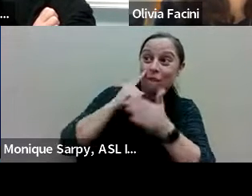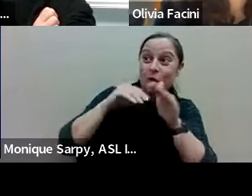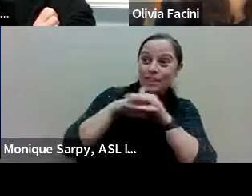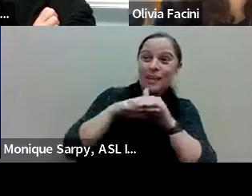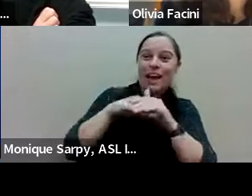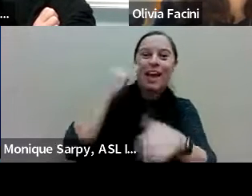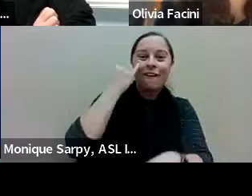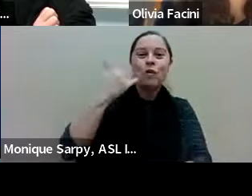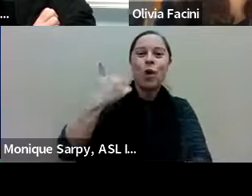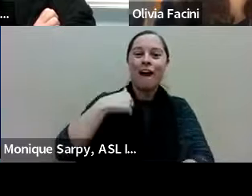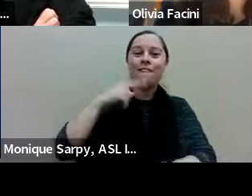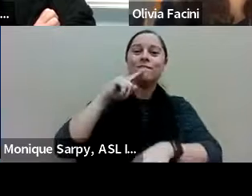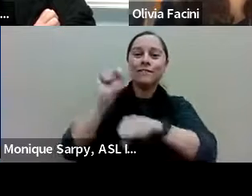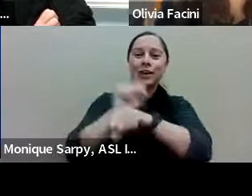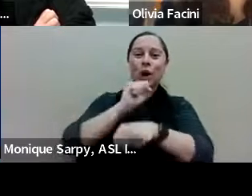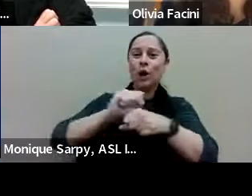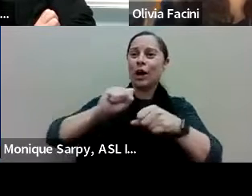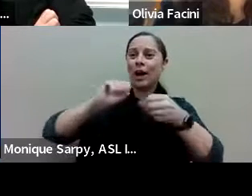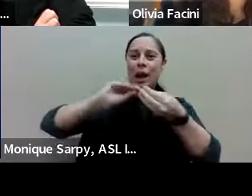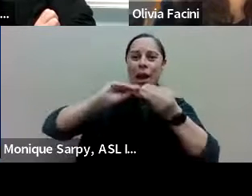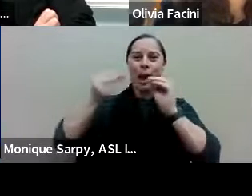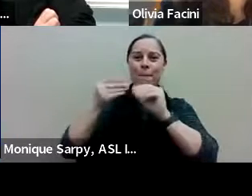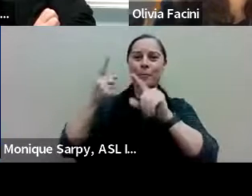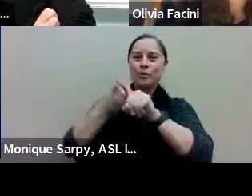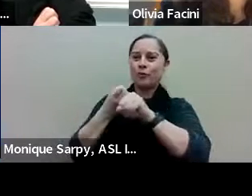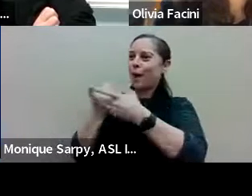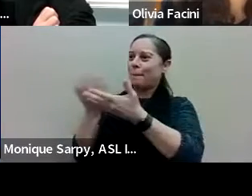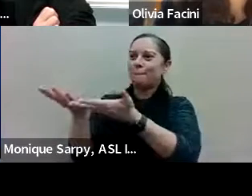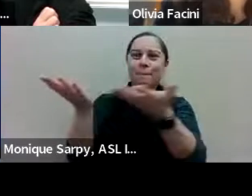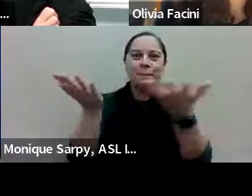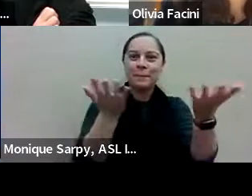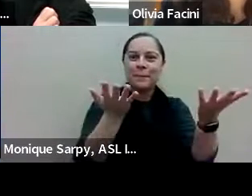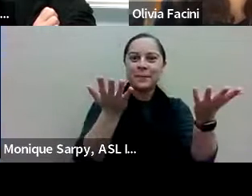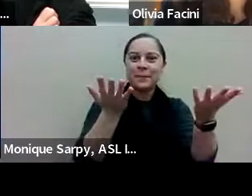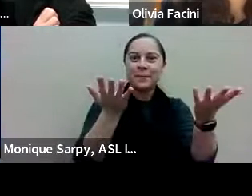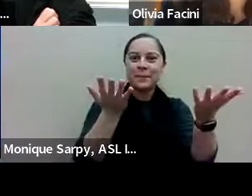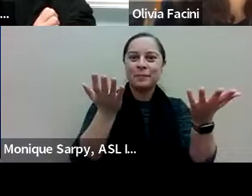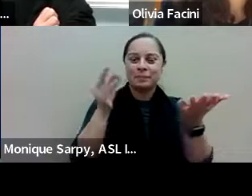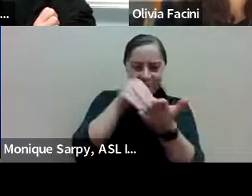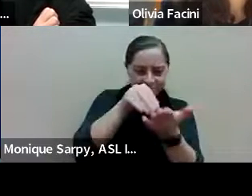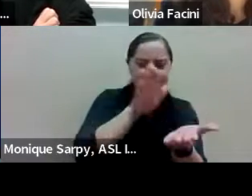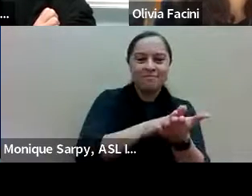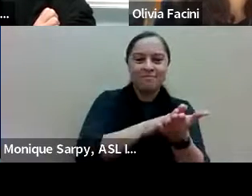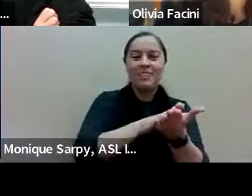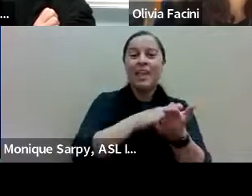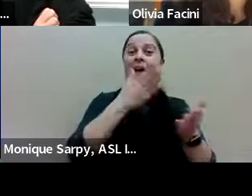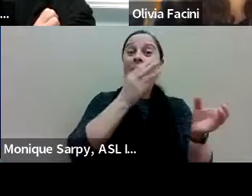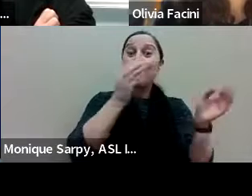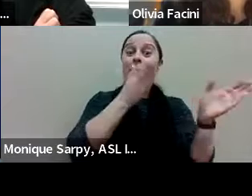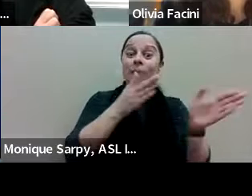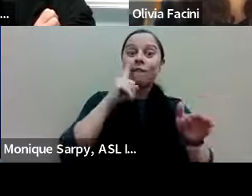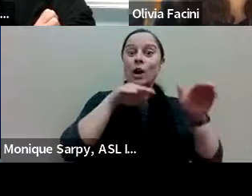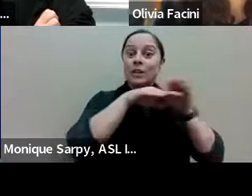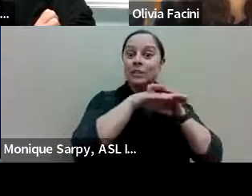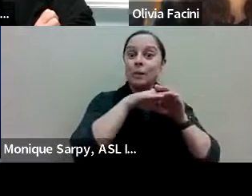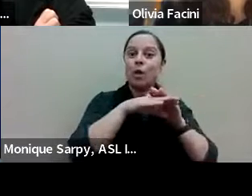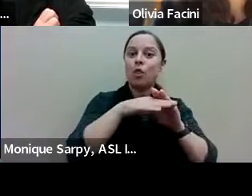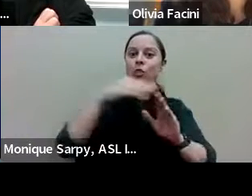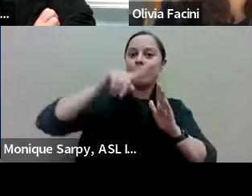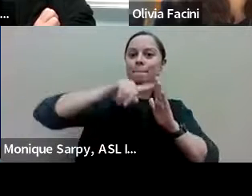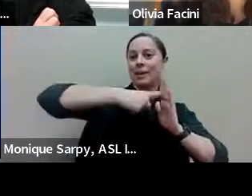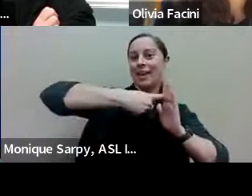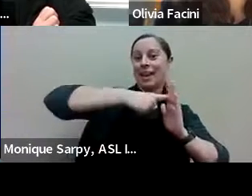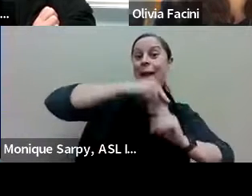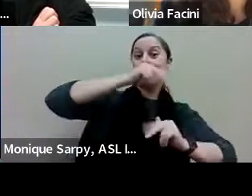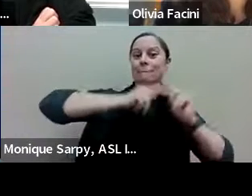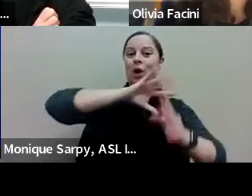hard numbers. And also planning for accessibility on the front end and building it into your budget.